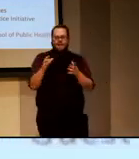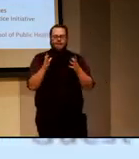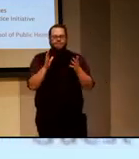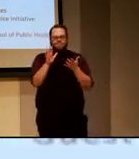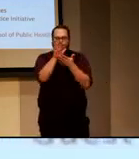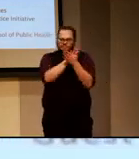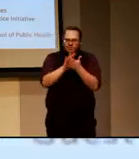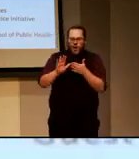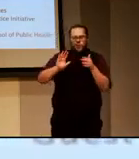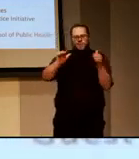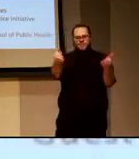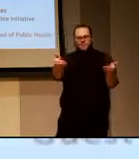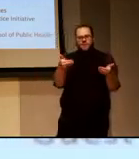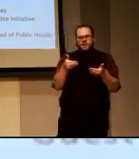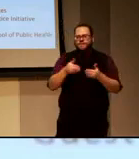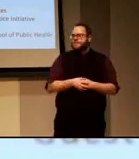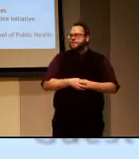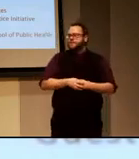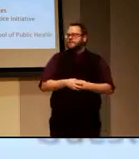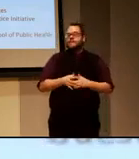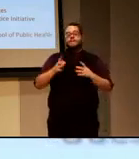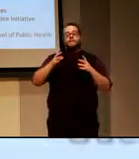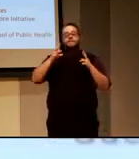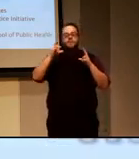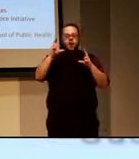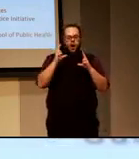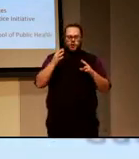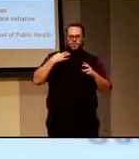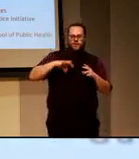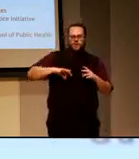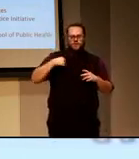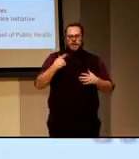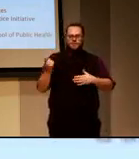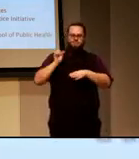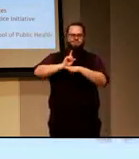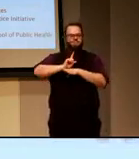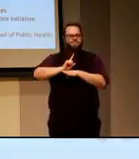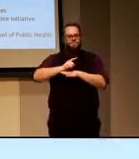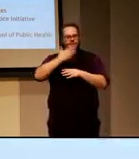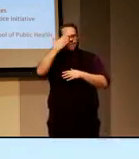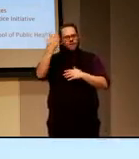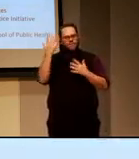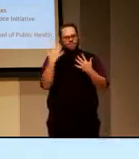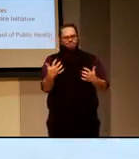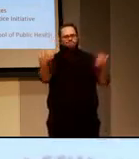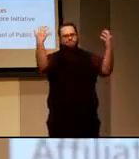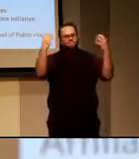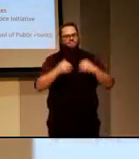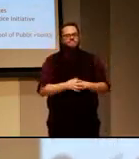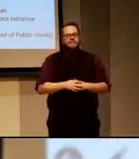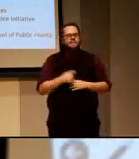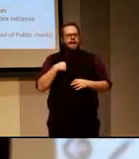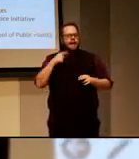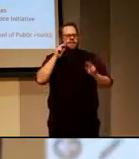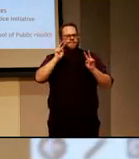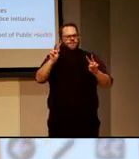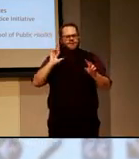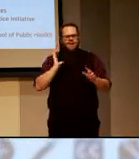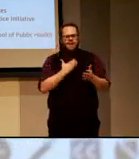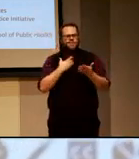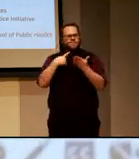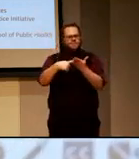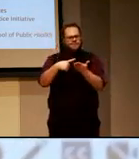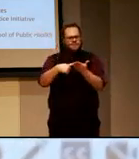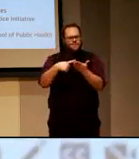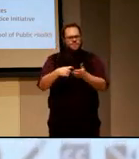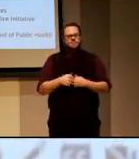generous introduction. It is an honor and privilege to be here with all of you. And I look forward to our discussion. I think,